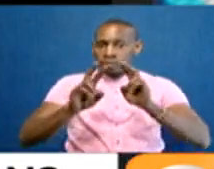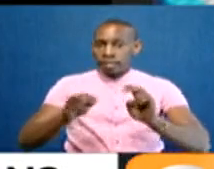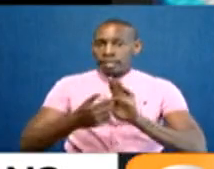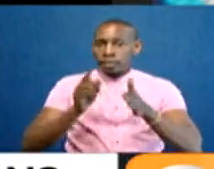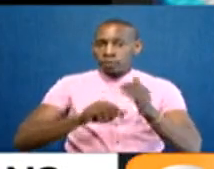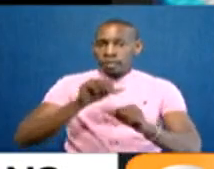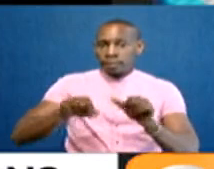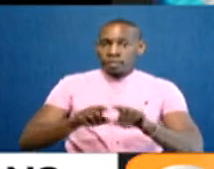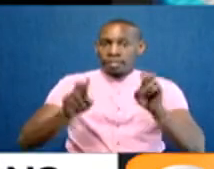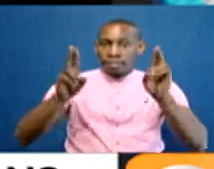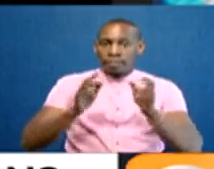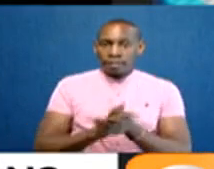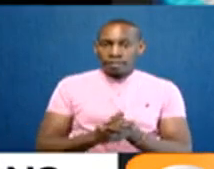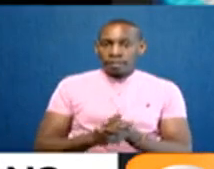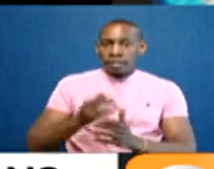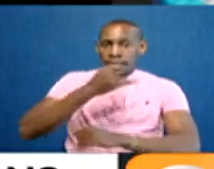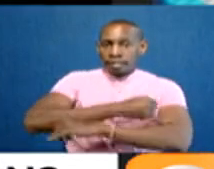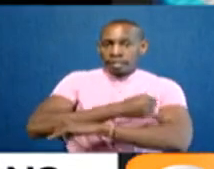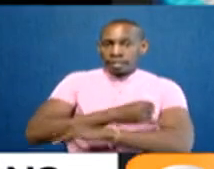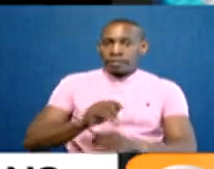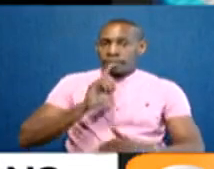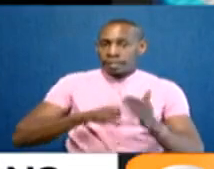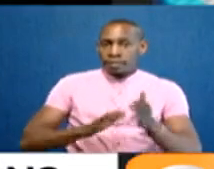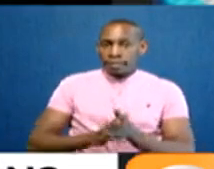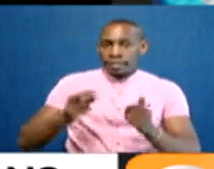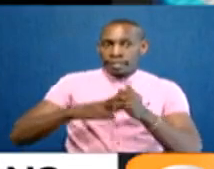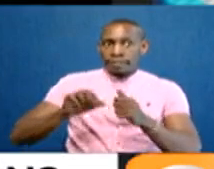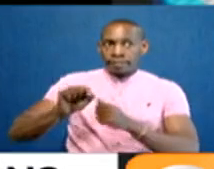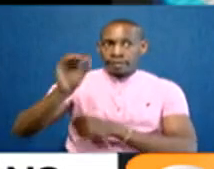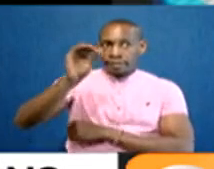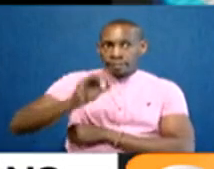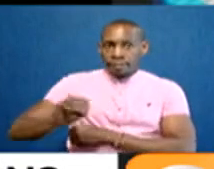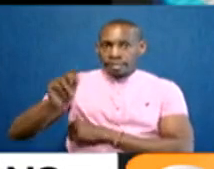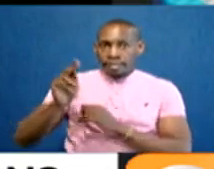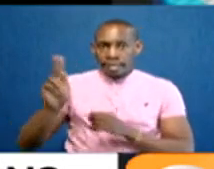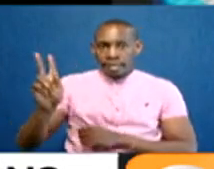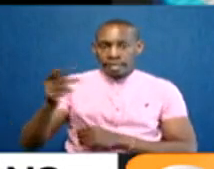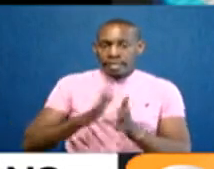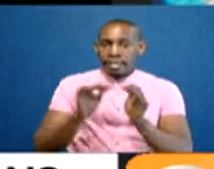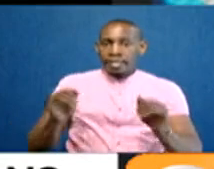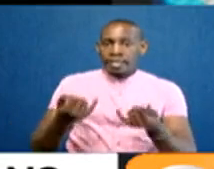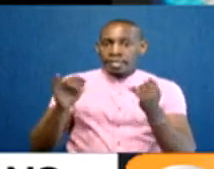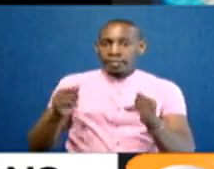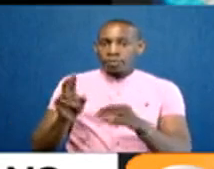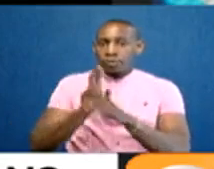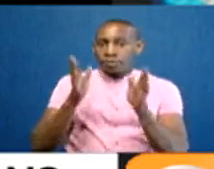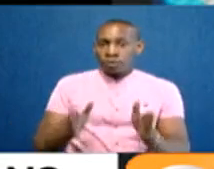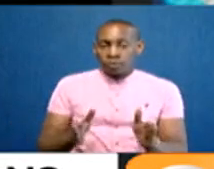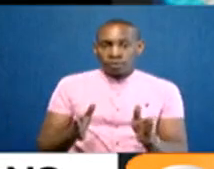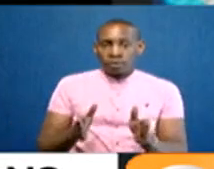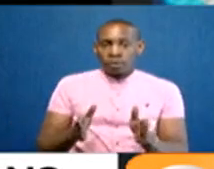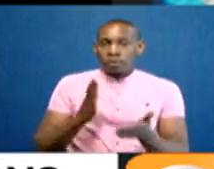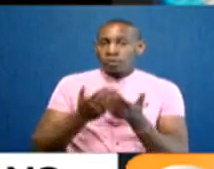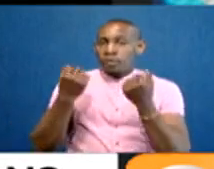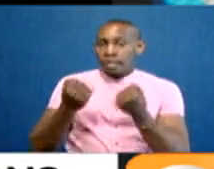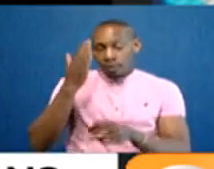saying about this issue. And the Reuters Institute says that 75% of Kenyan news consumers find it